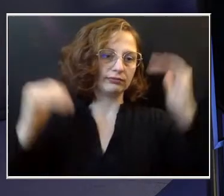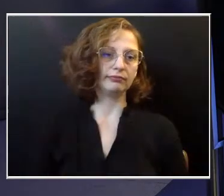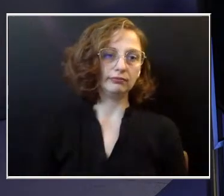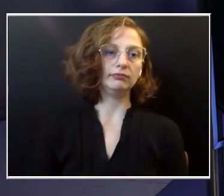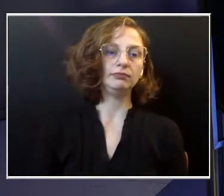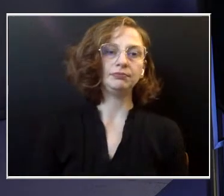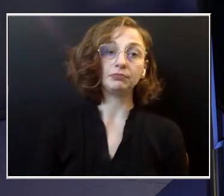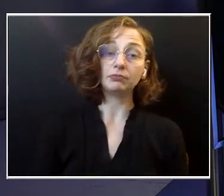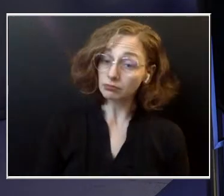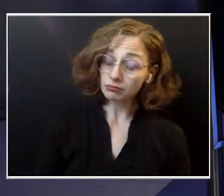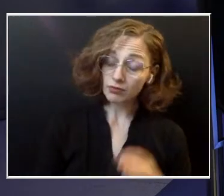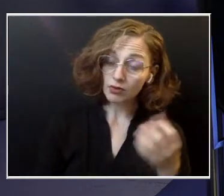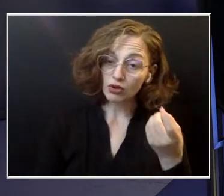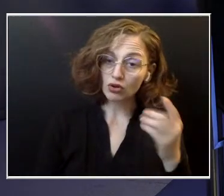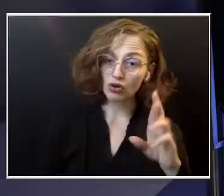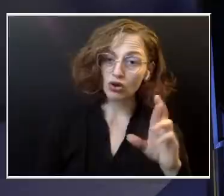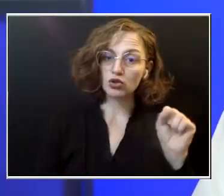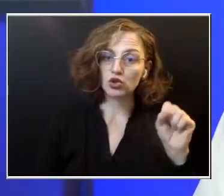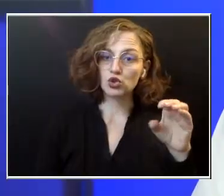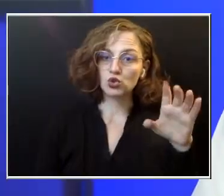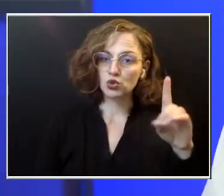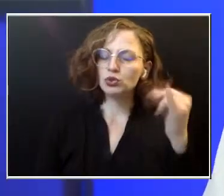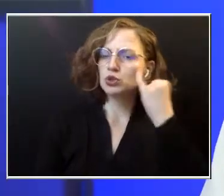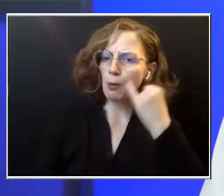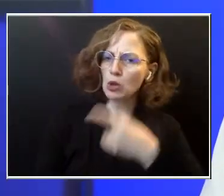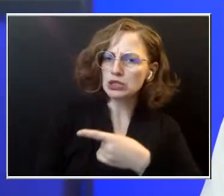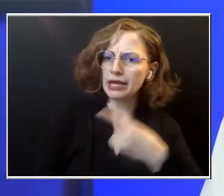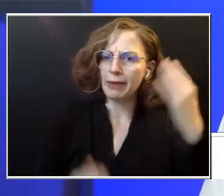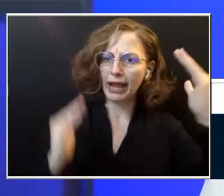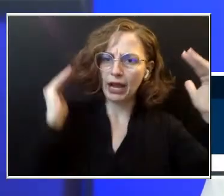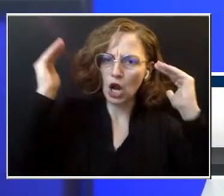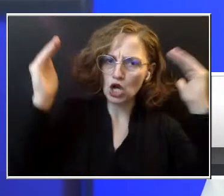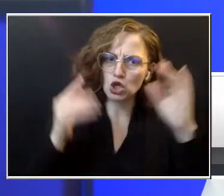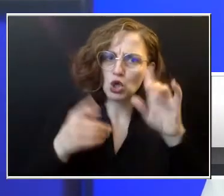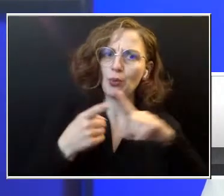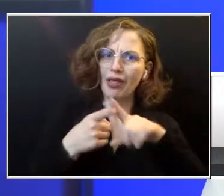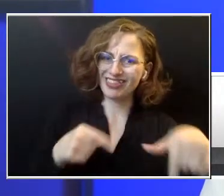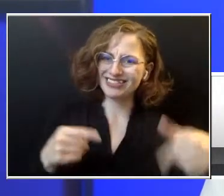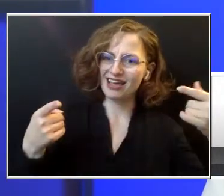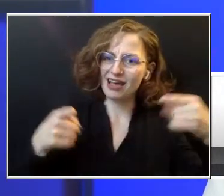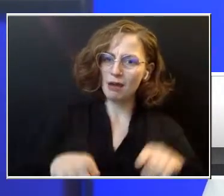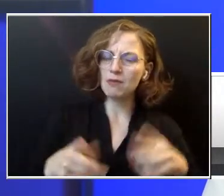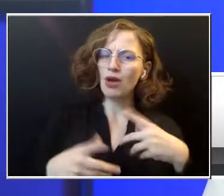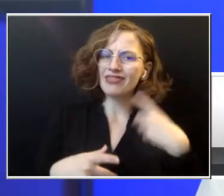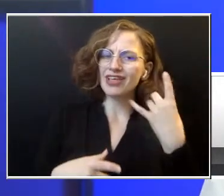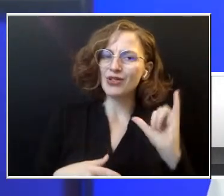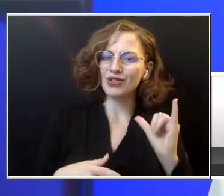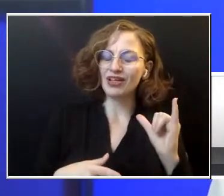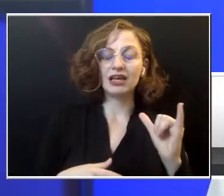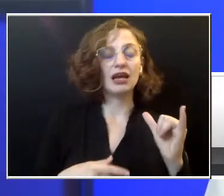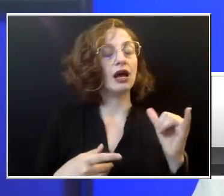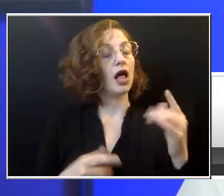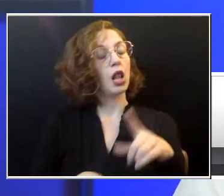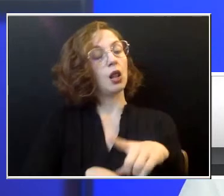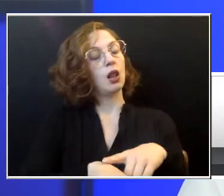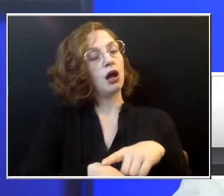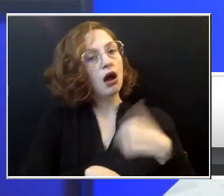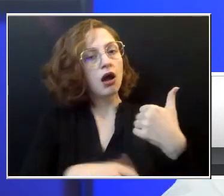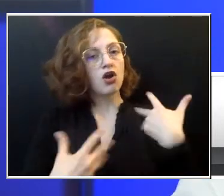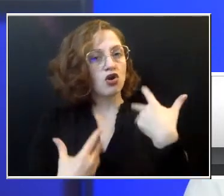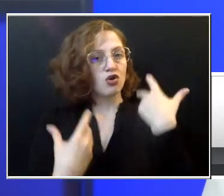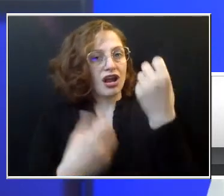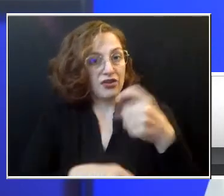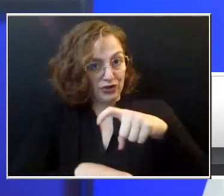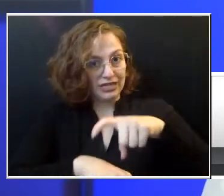we be looking at? Yeah, the recovery could be much longer in an adult compared to a child Camden's age, and also the type